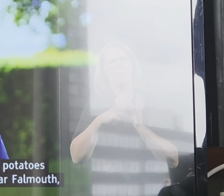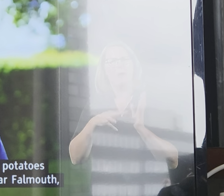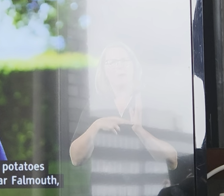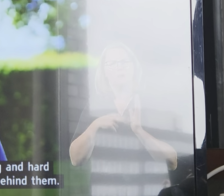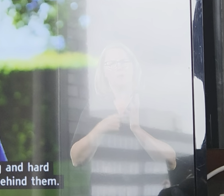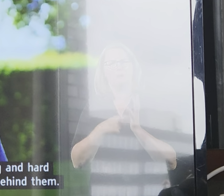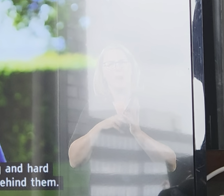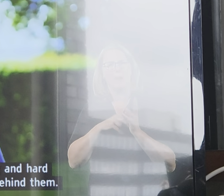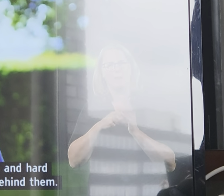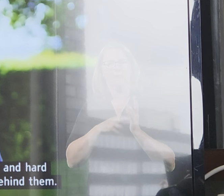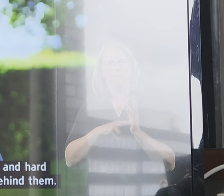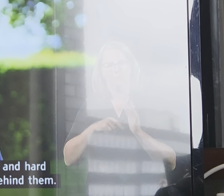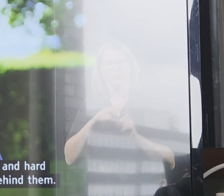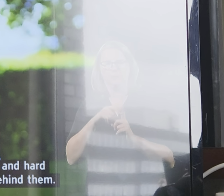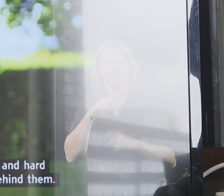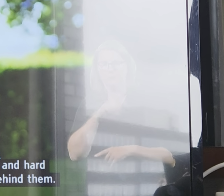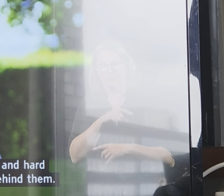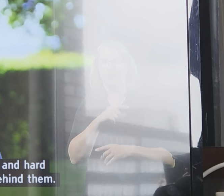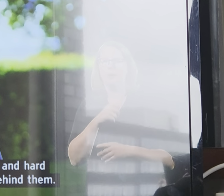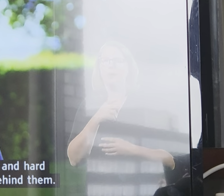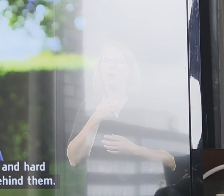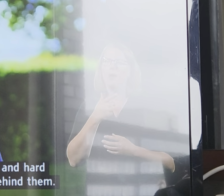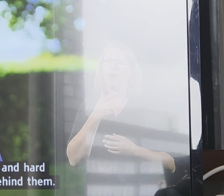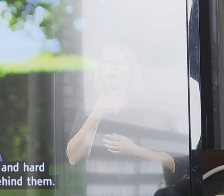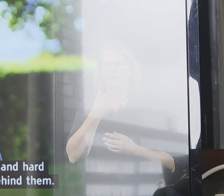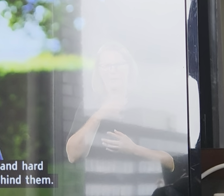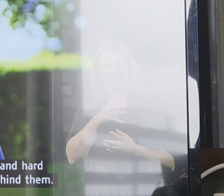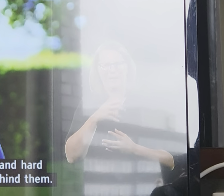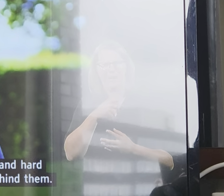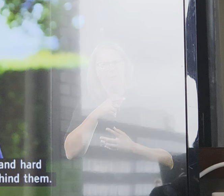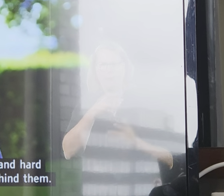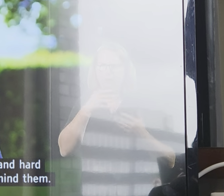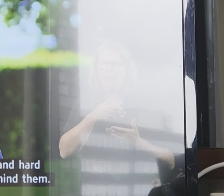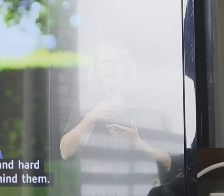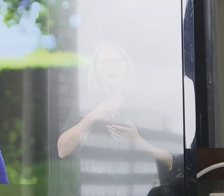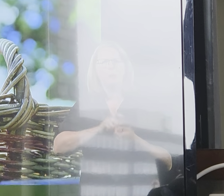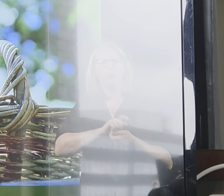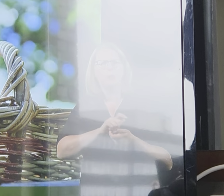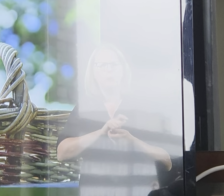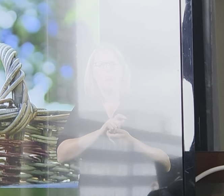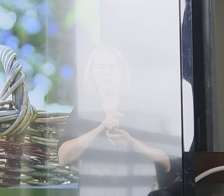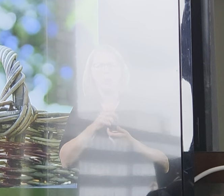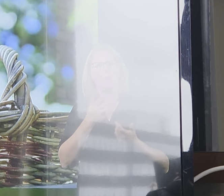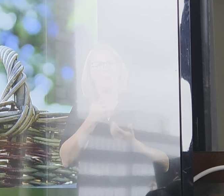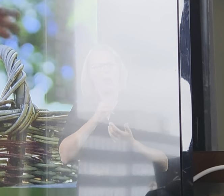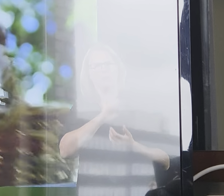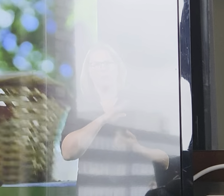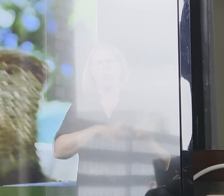Falmouth, he's thinking long and hard about the science behind them.